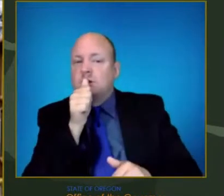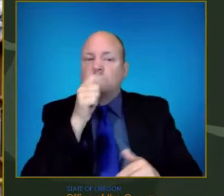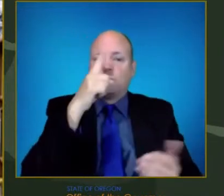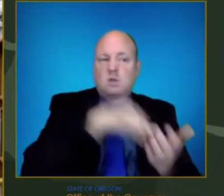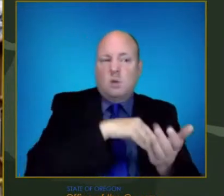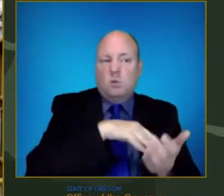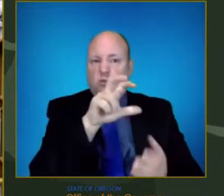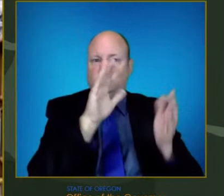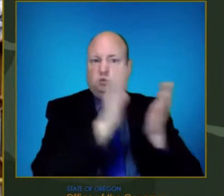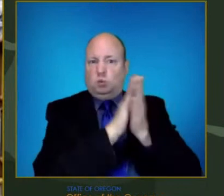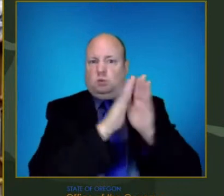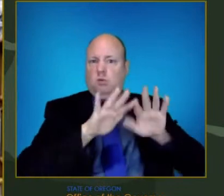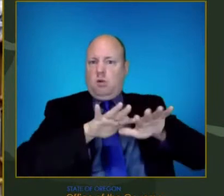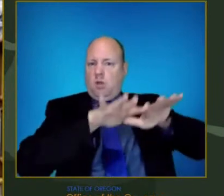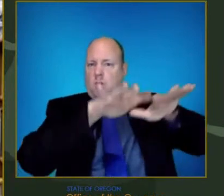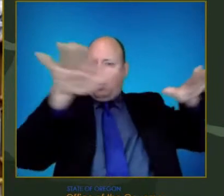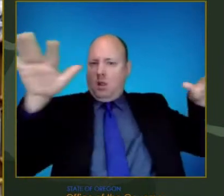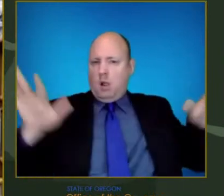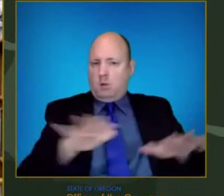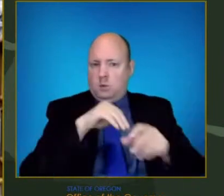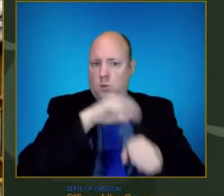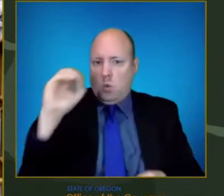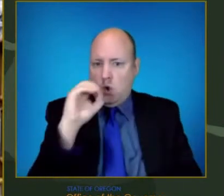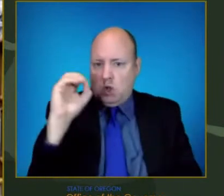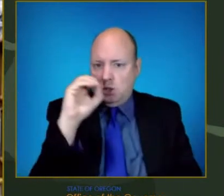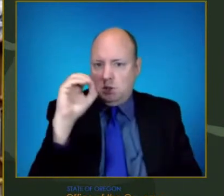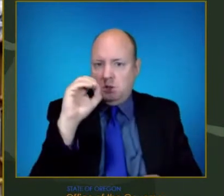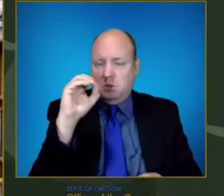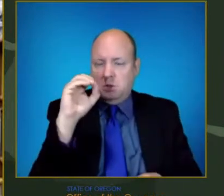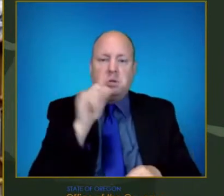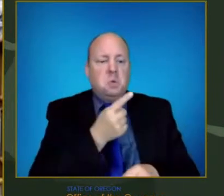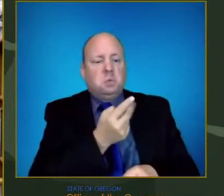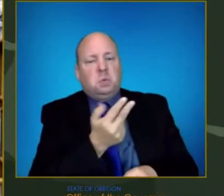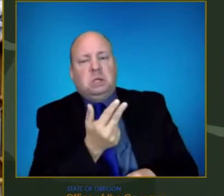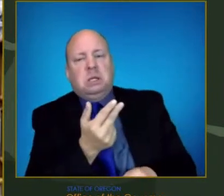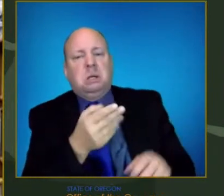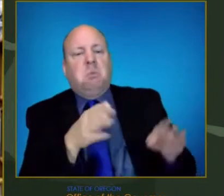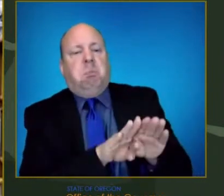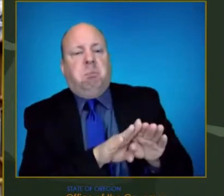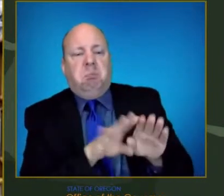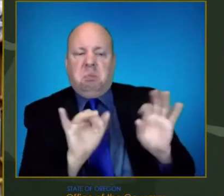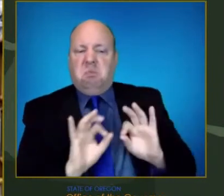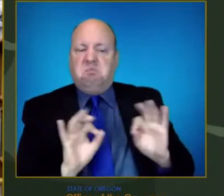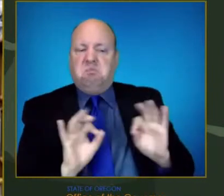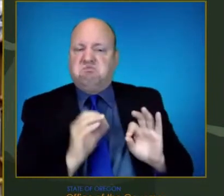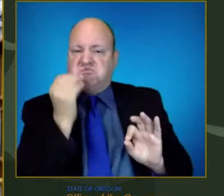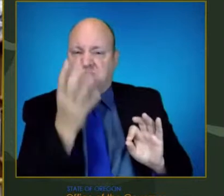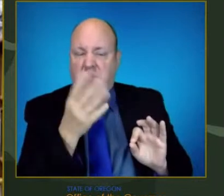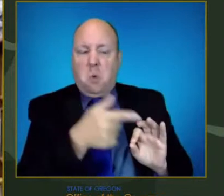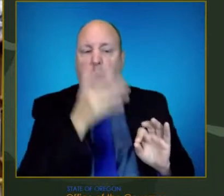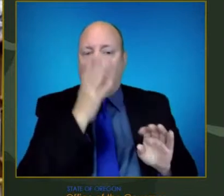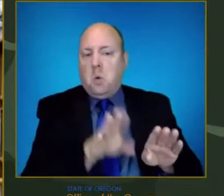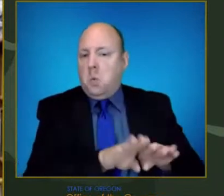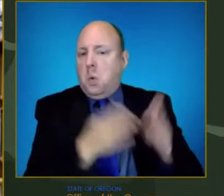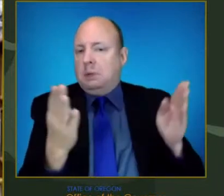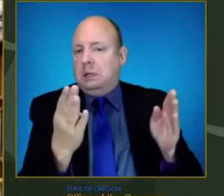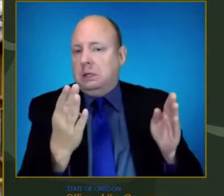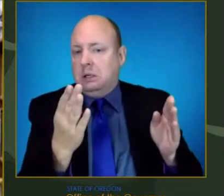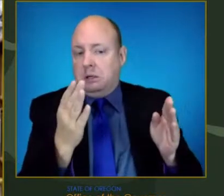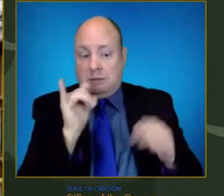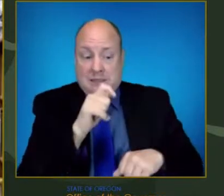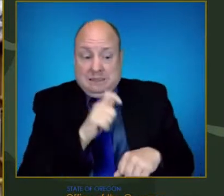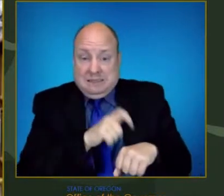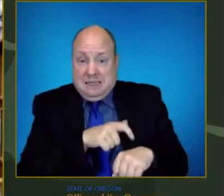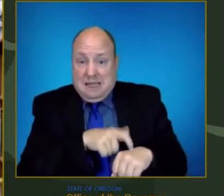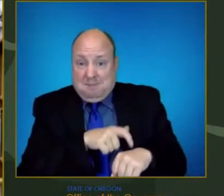doors entirely and gone to distance learning for a short period of time. During that time, they have both allowed those students and staff members who